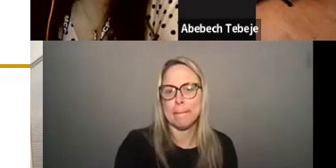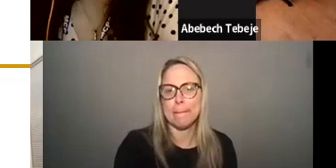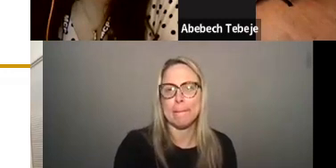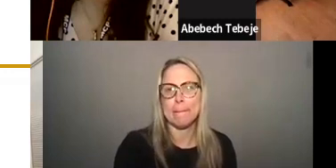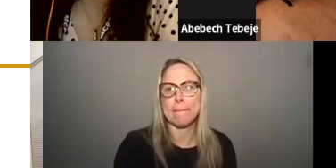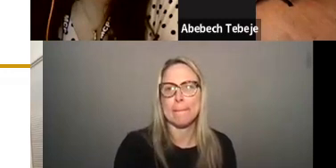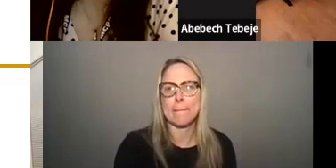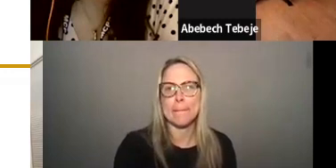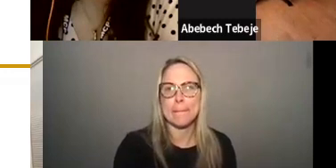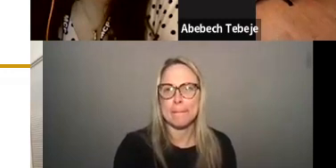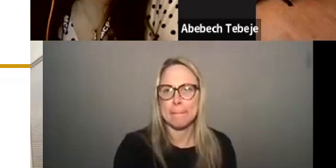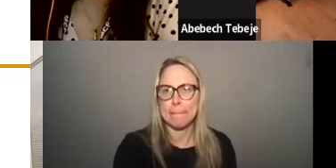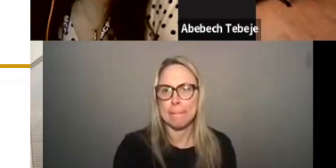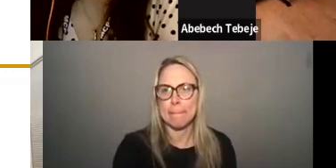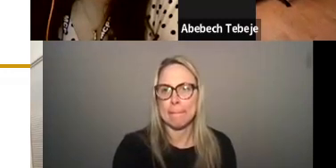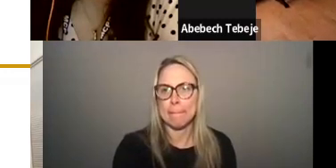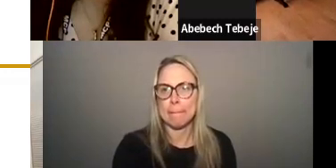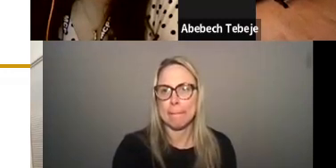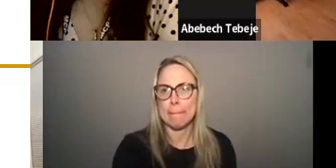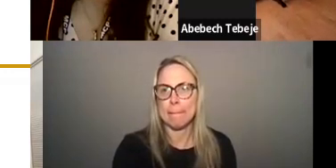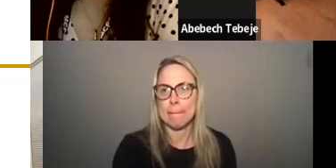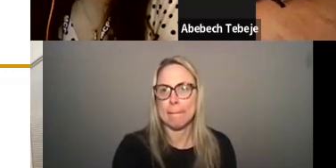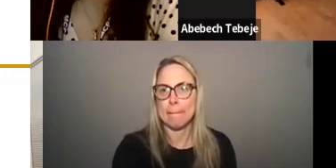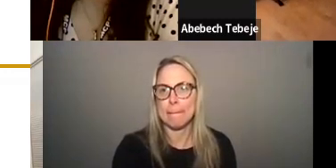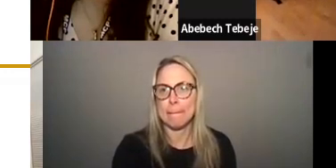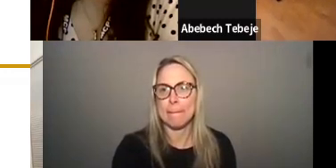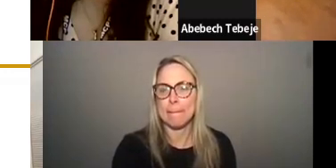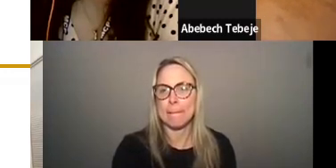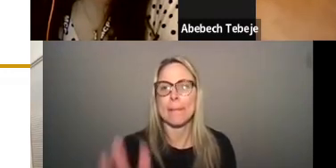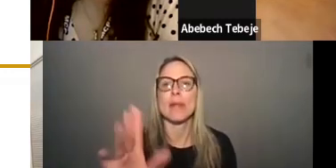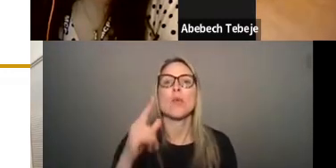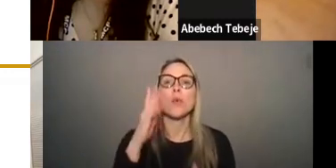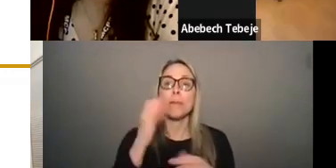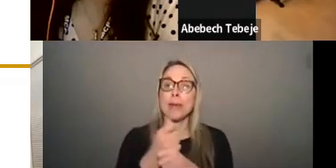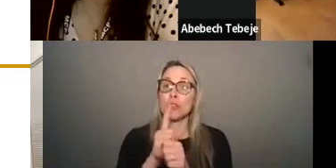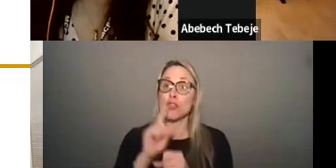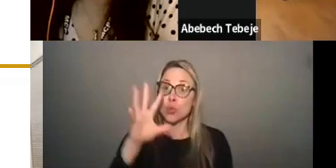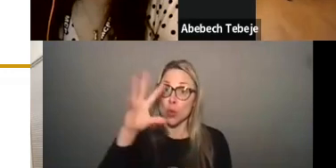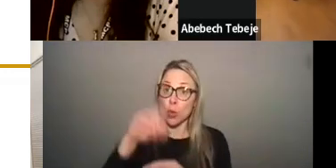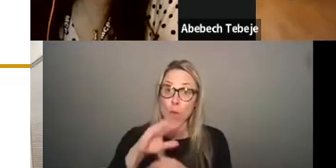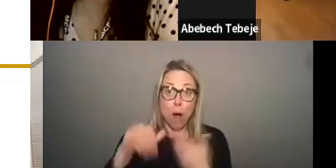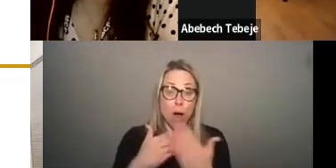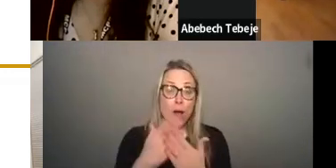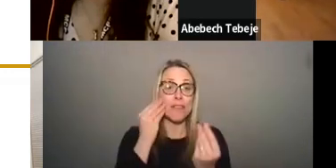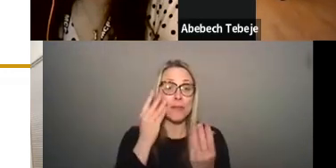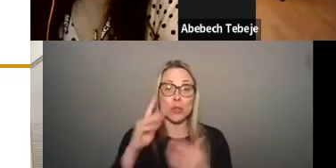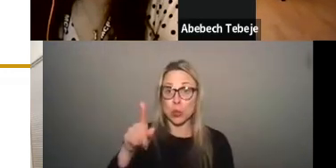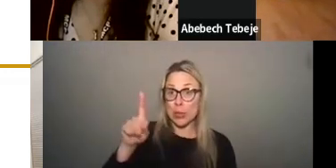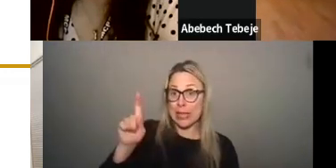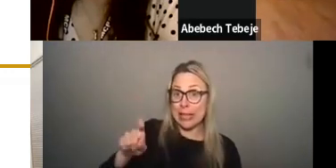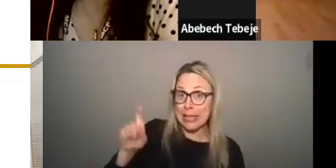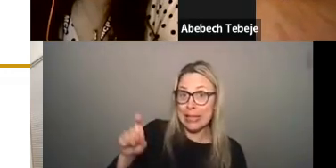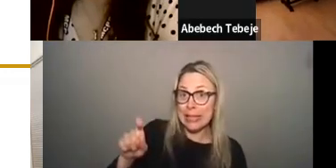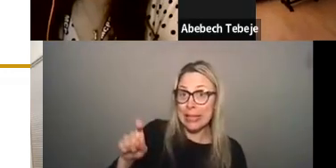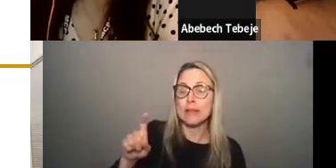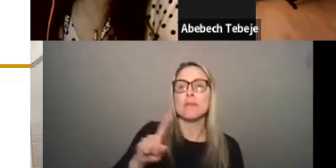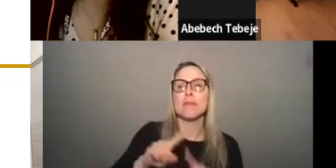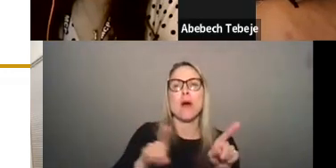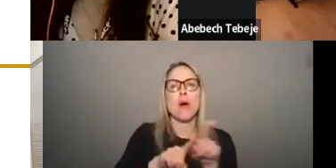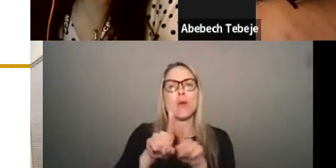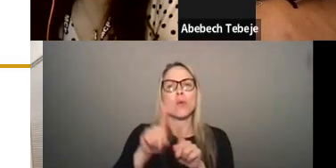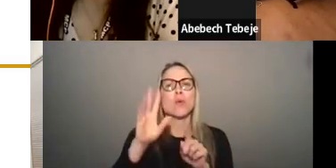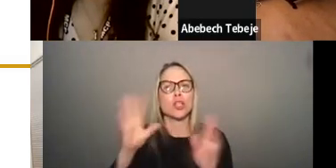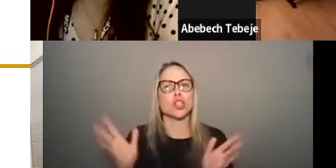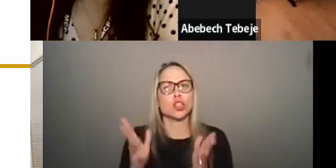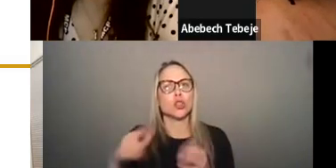just including all of the information needed, but they're going to also encourage you and tell you that you